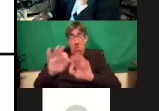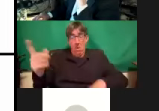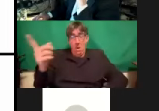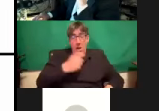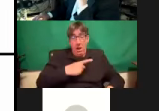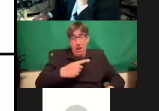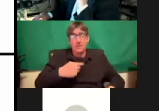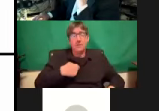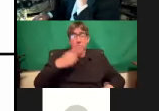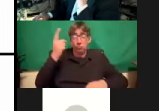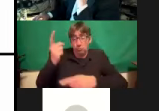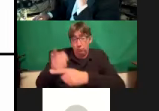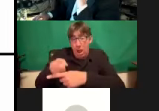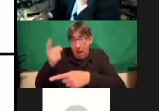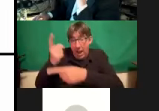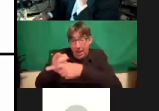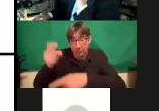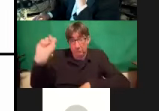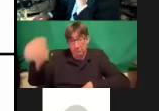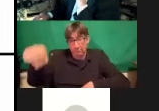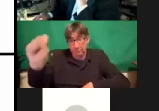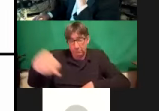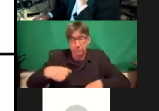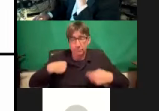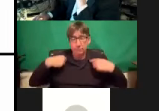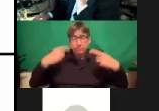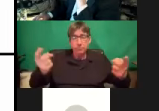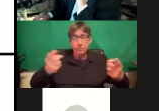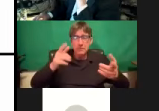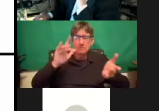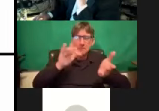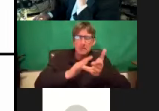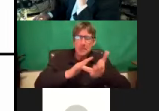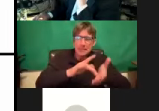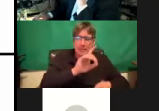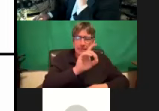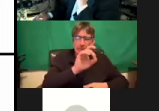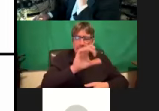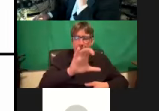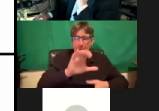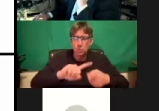schedules since mid-December, I believe.